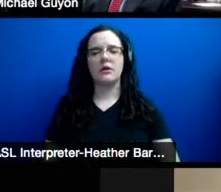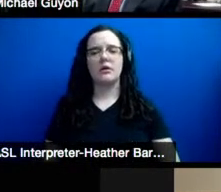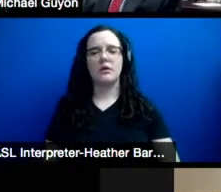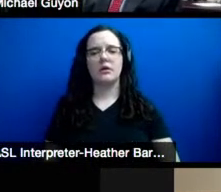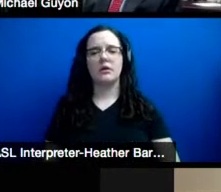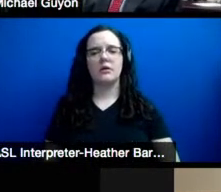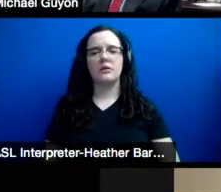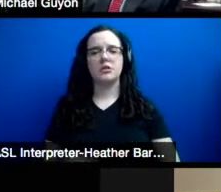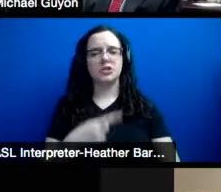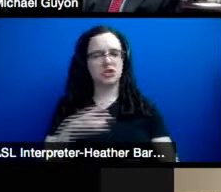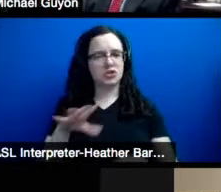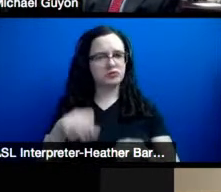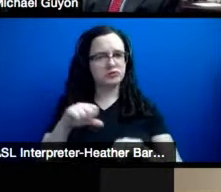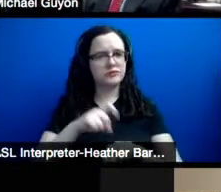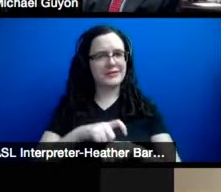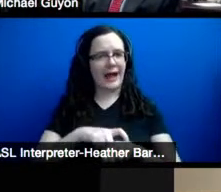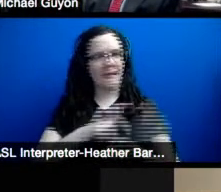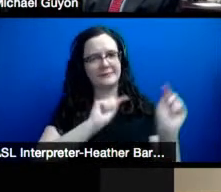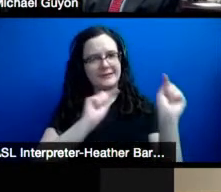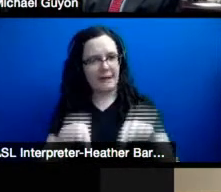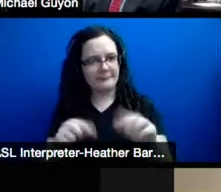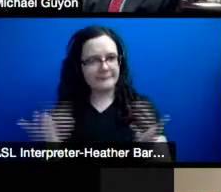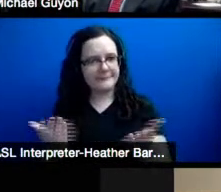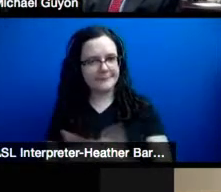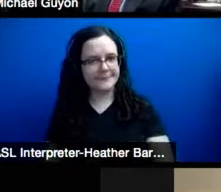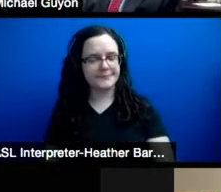taking the time to come in here.